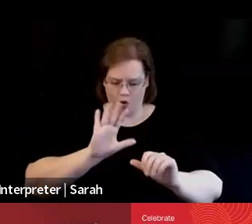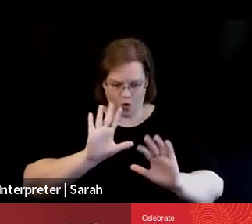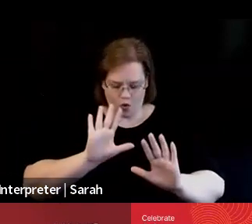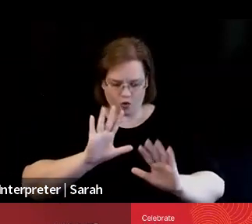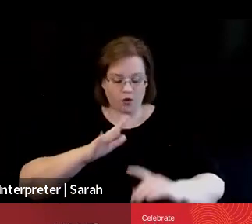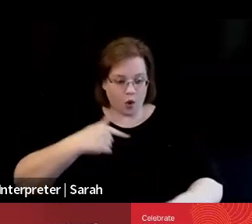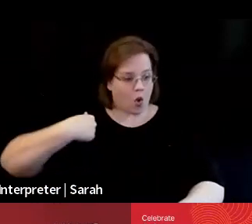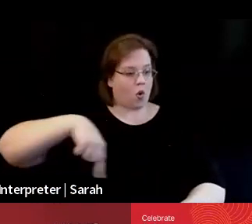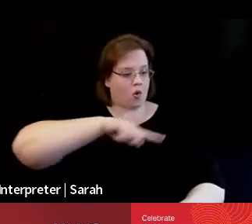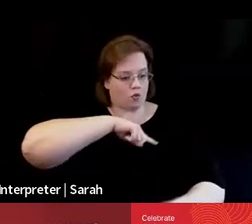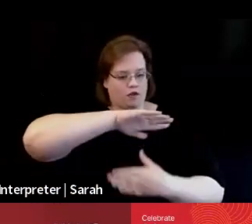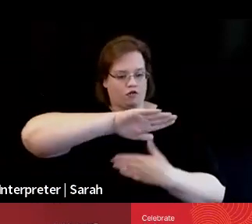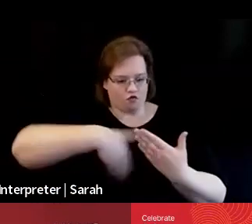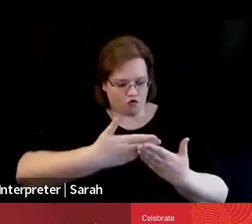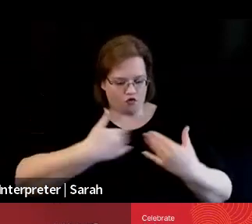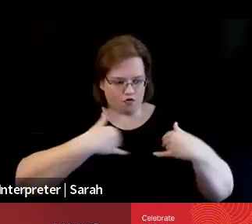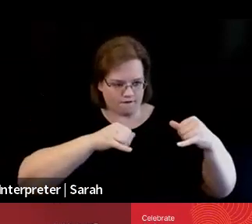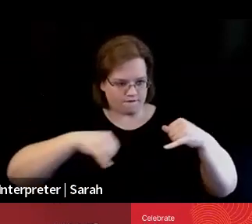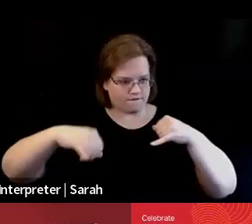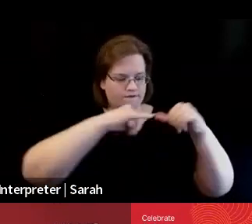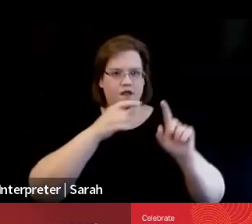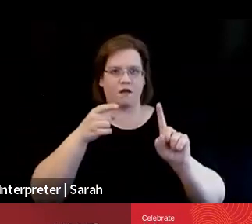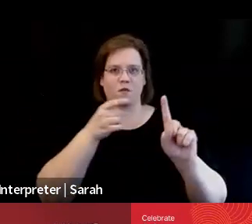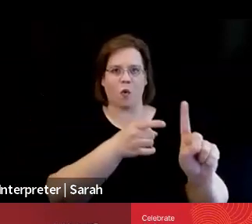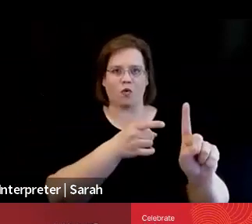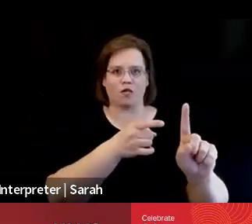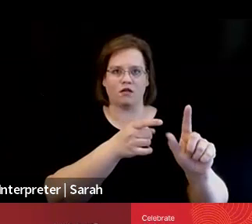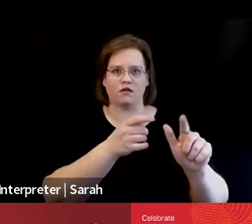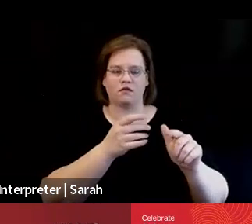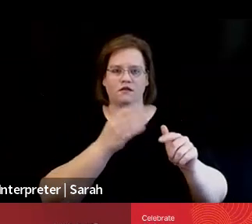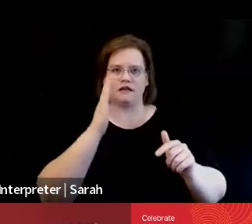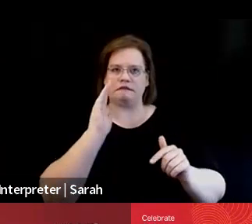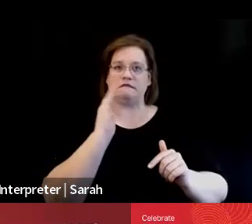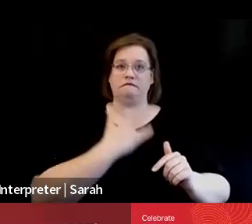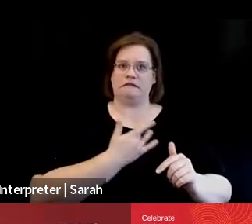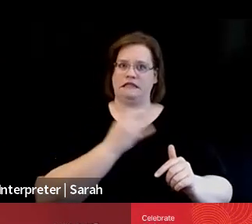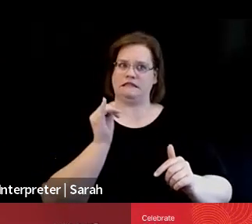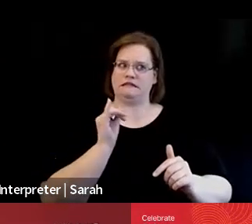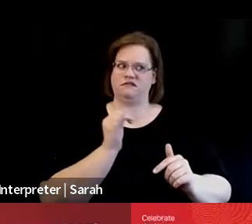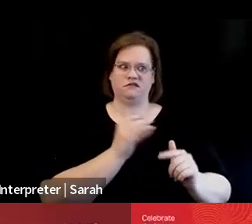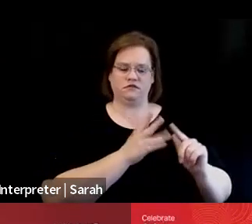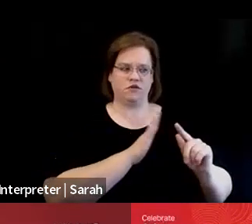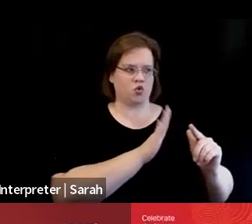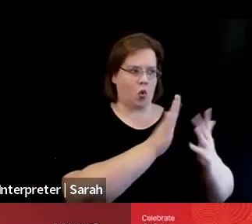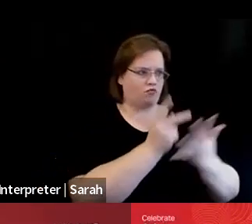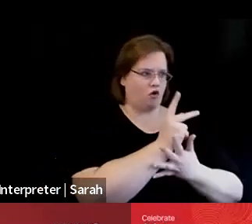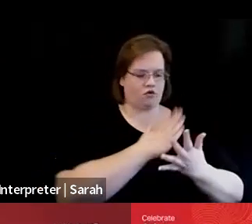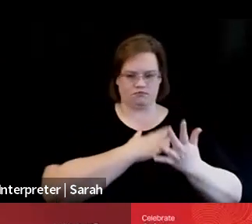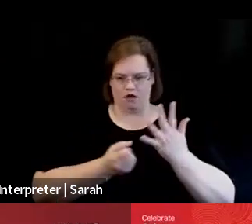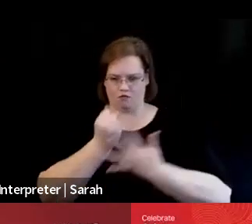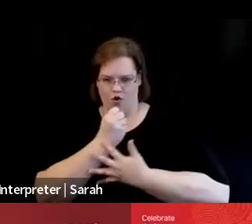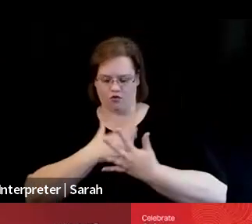a starting point when sometimes it feels like we've got a lot of competing priorities. Absolutely. I would